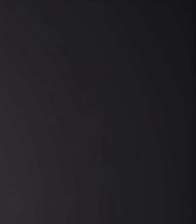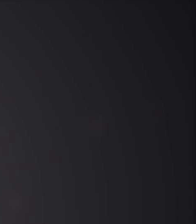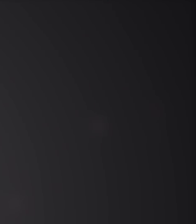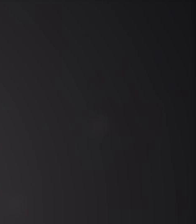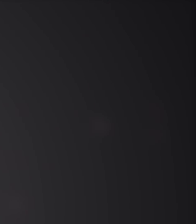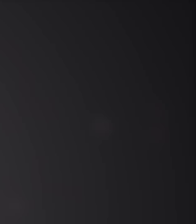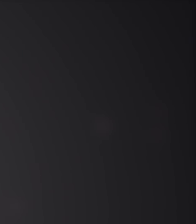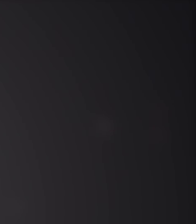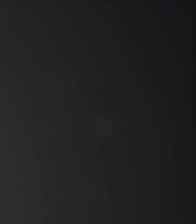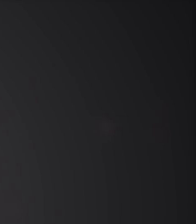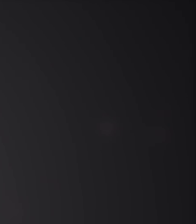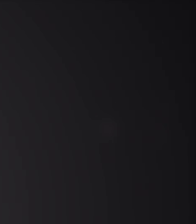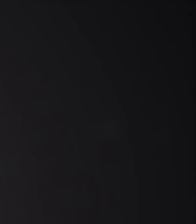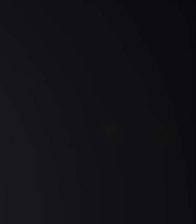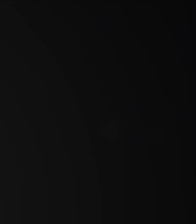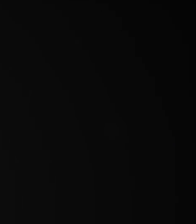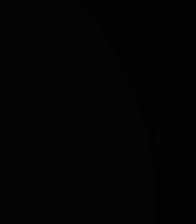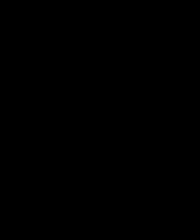cupertino.org/coronavirus.